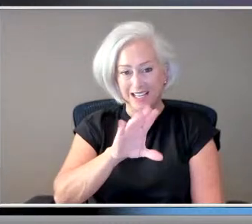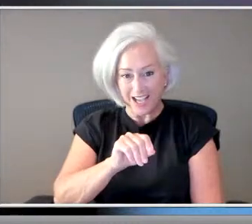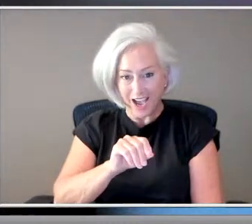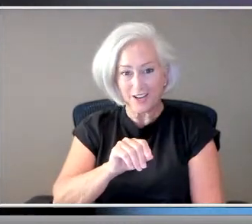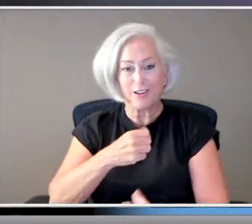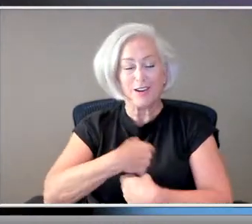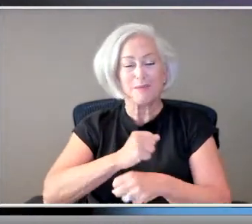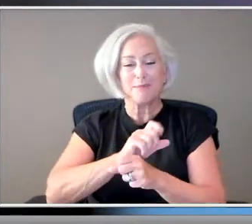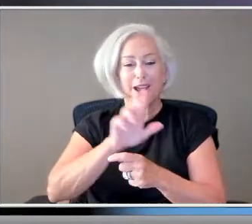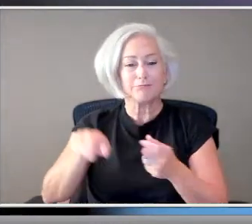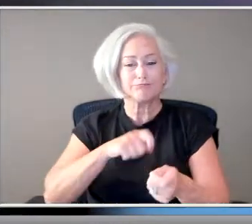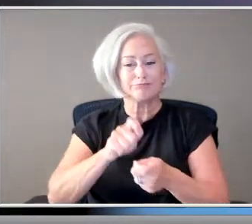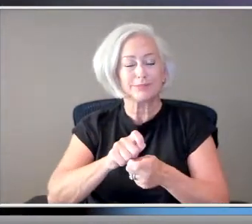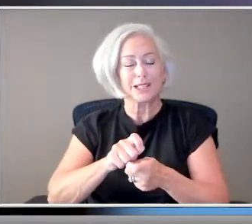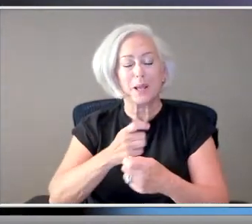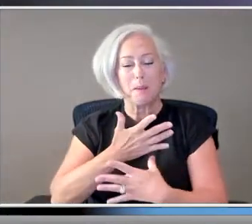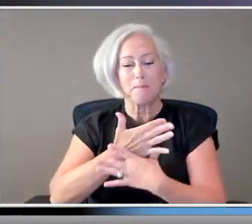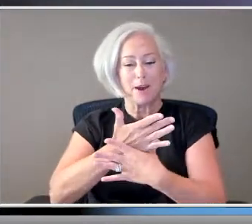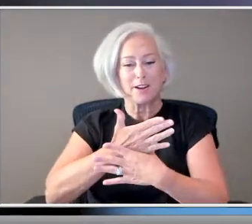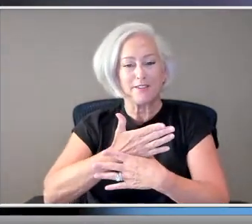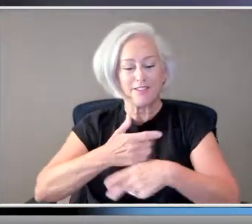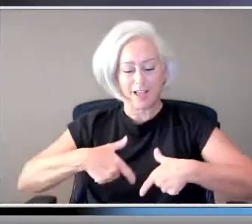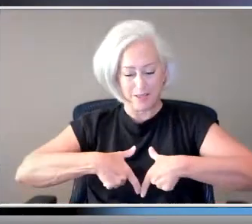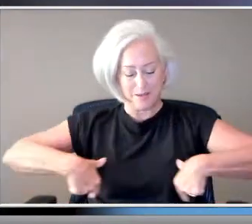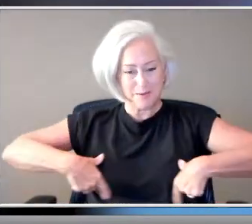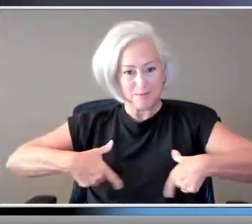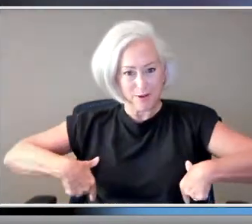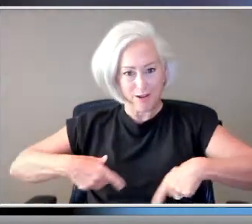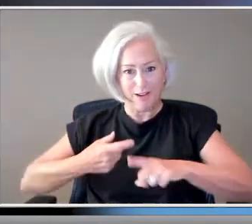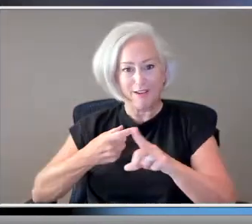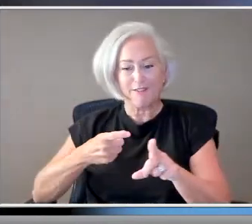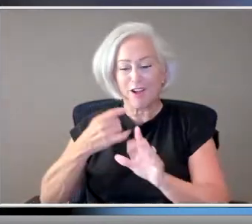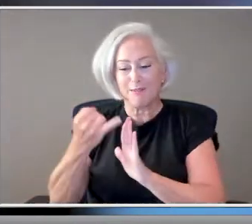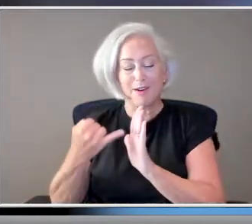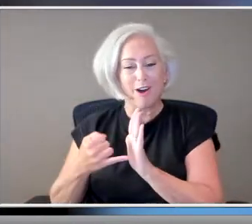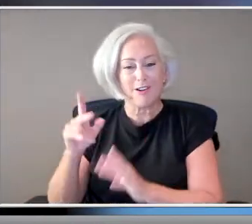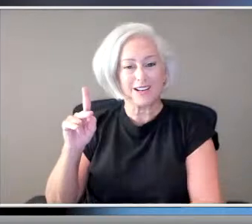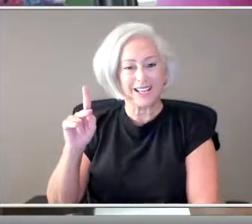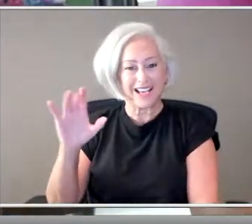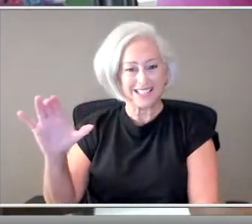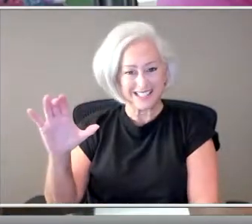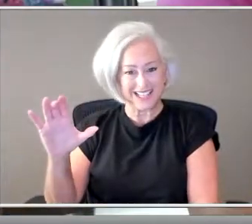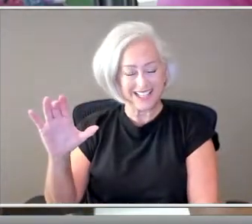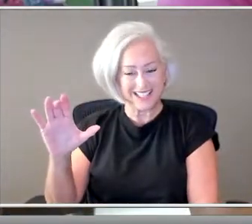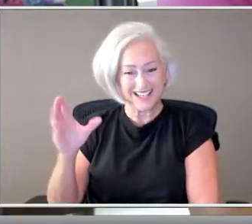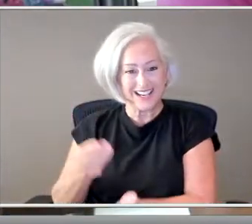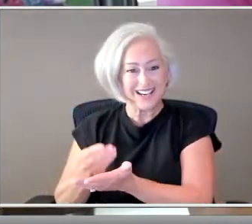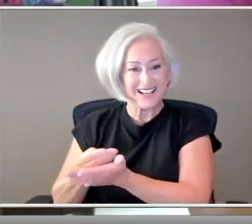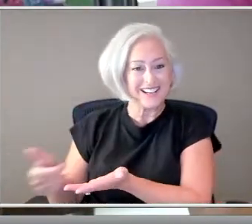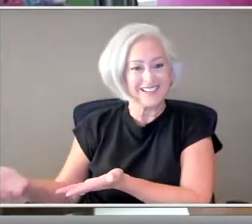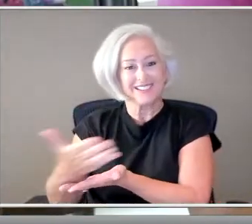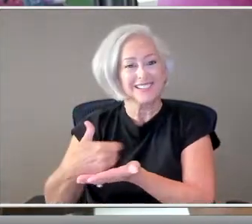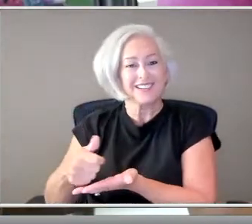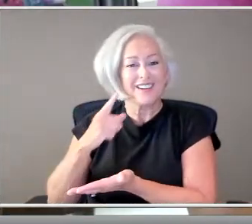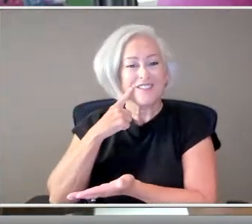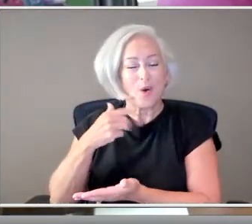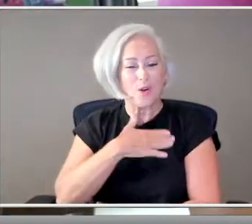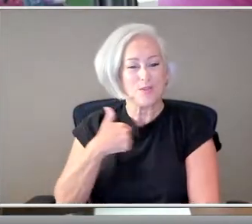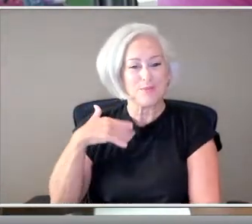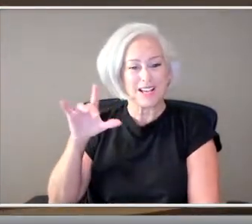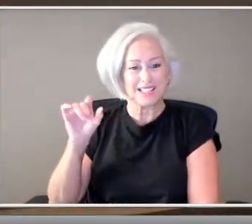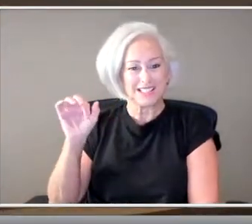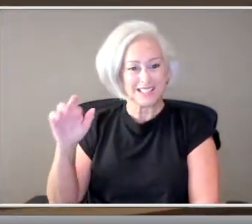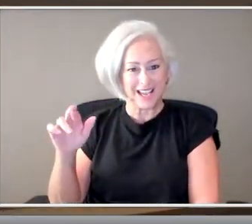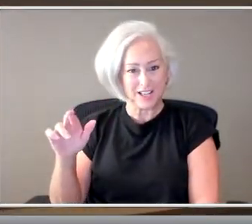monarch butterfly bra at Art Bra KC, a fundraiser for breast cancer. I just had a gut feeling like something